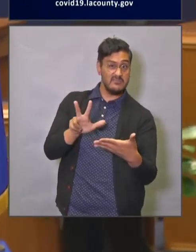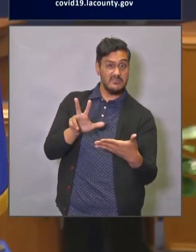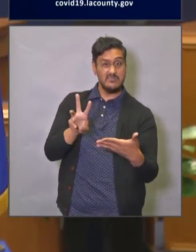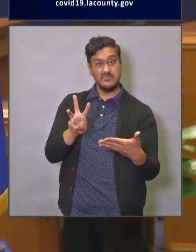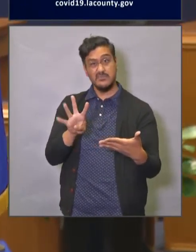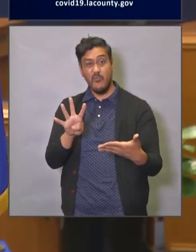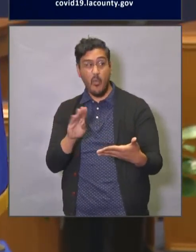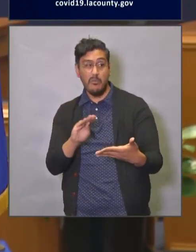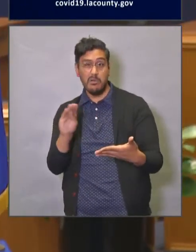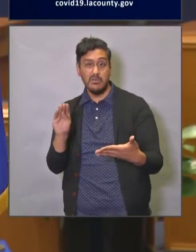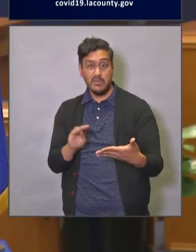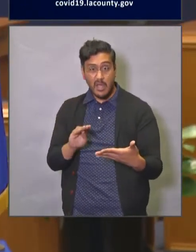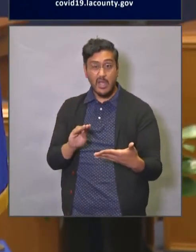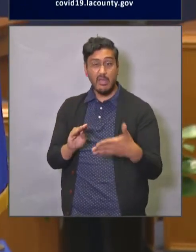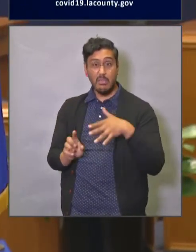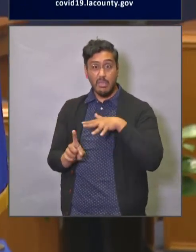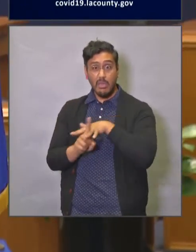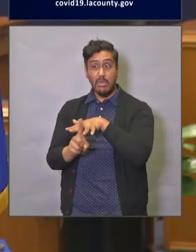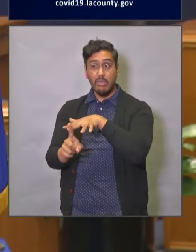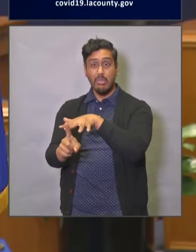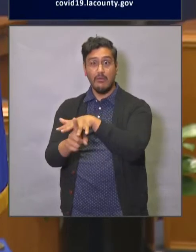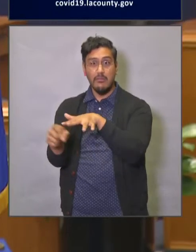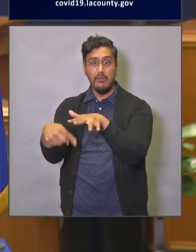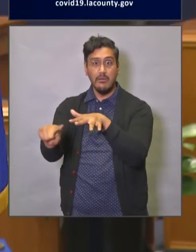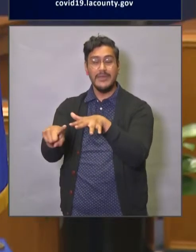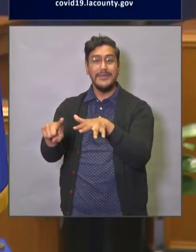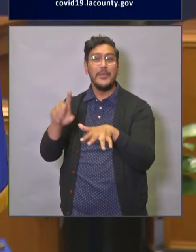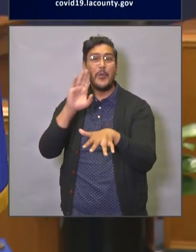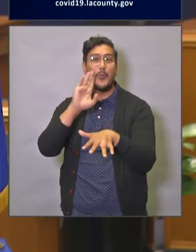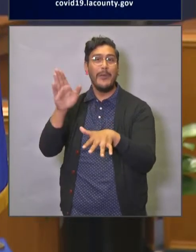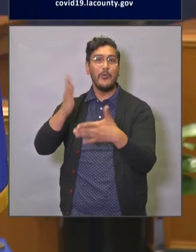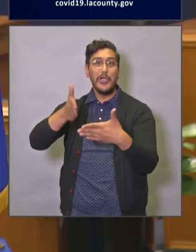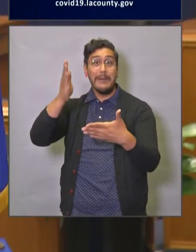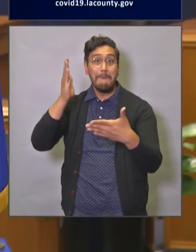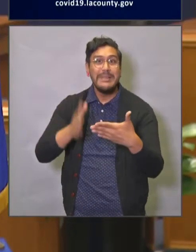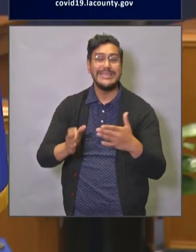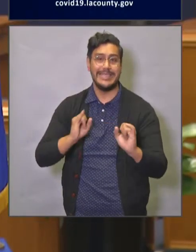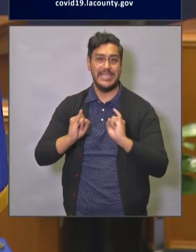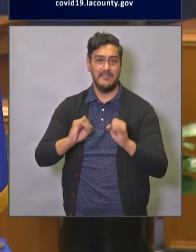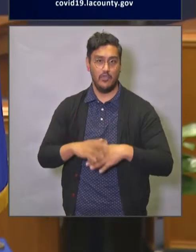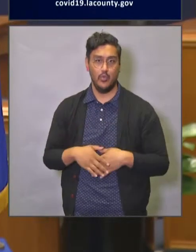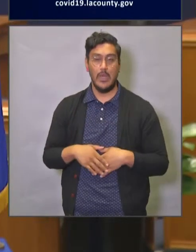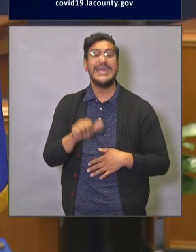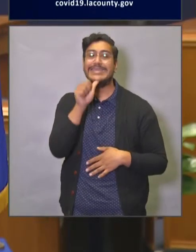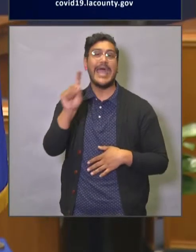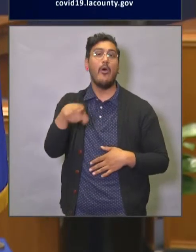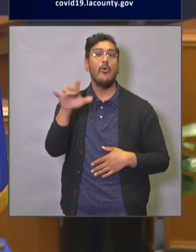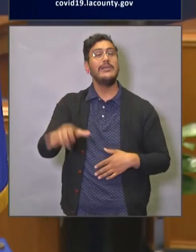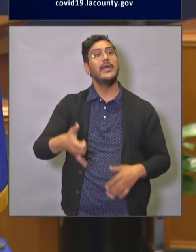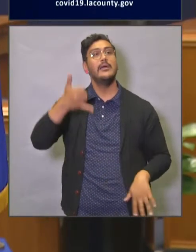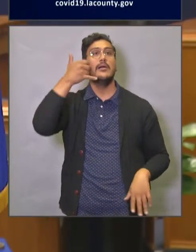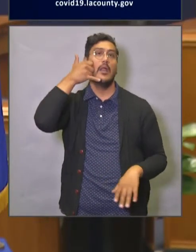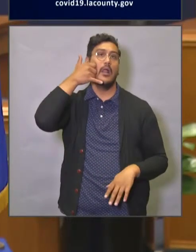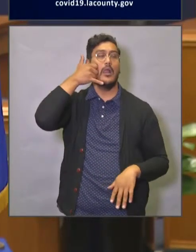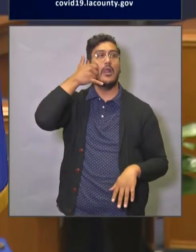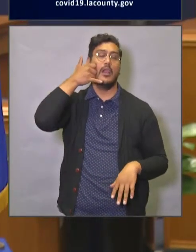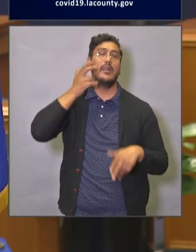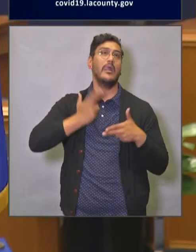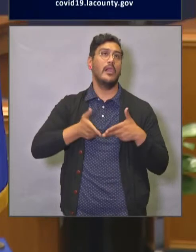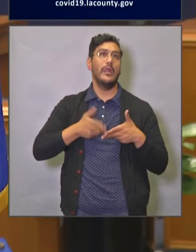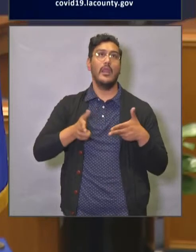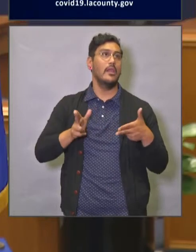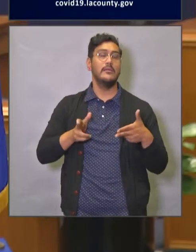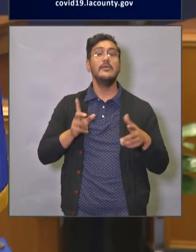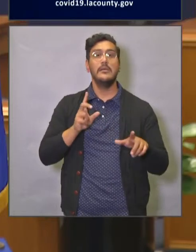64% of our cases completing the interview, not just talking to us and getting some information, but